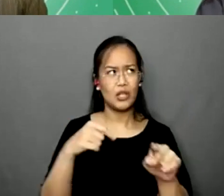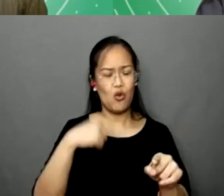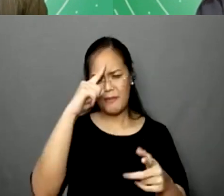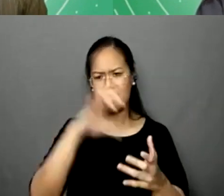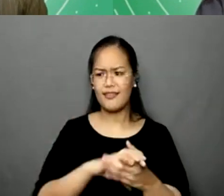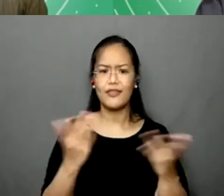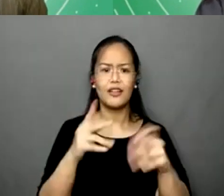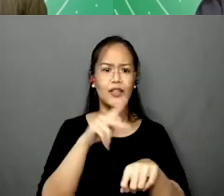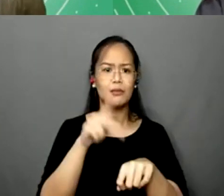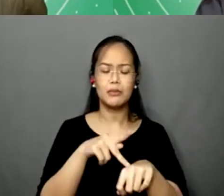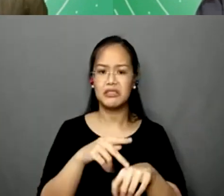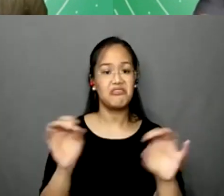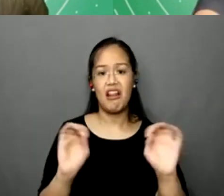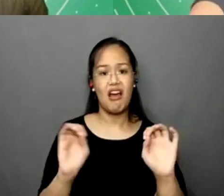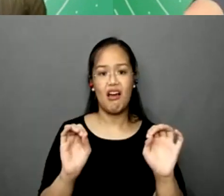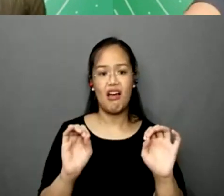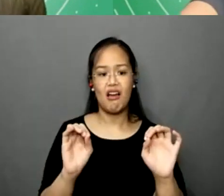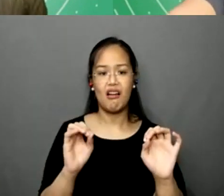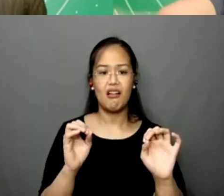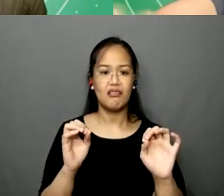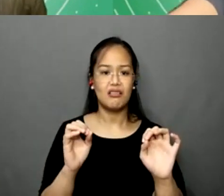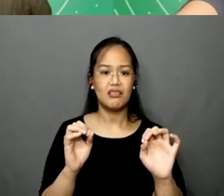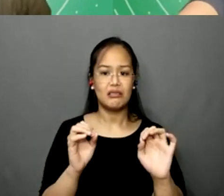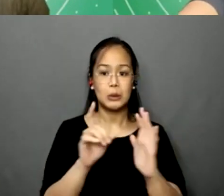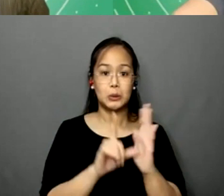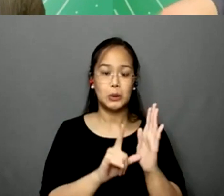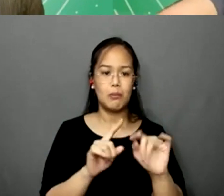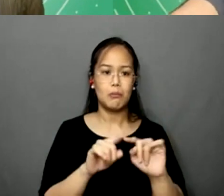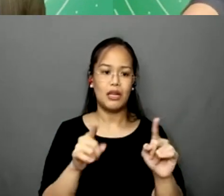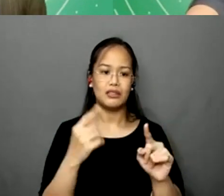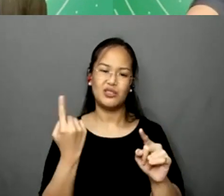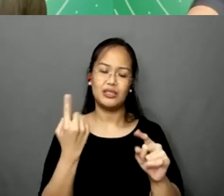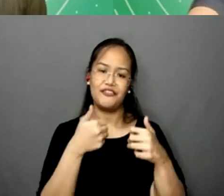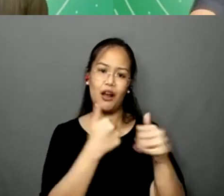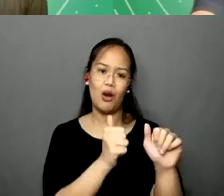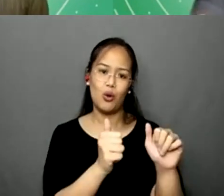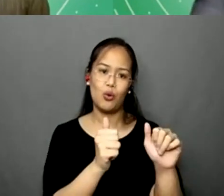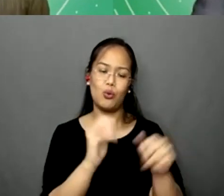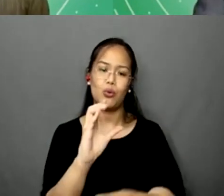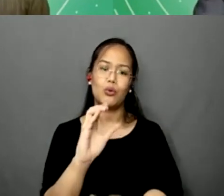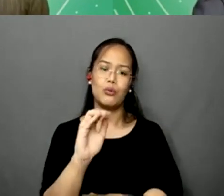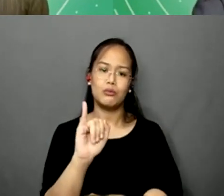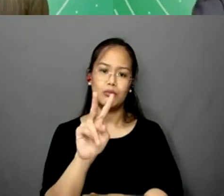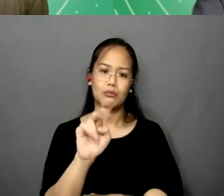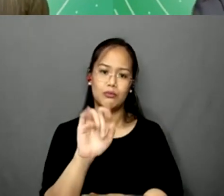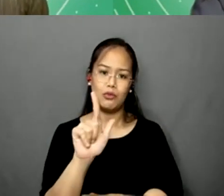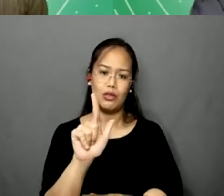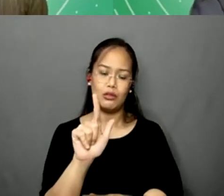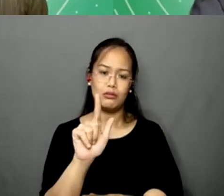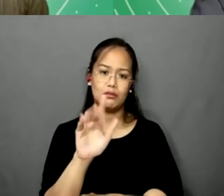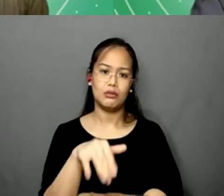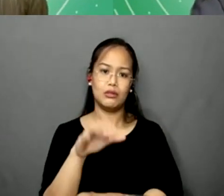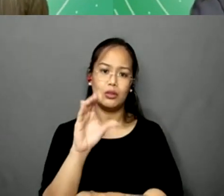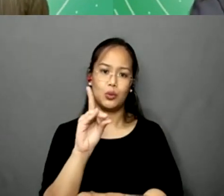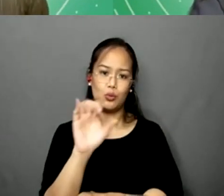of following to codes for, let's say, manufacturing or civil codes. But one thing that I could encourage is